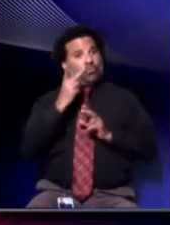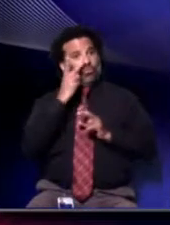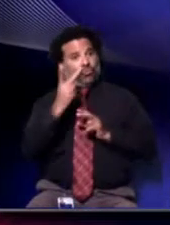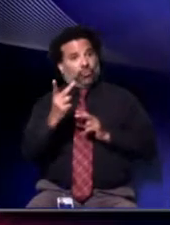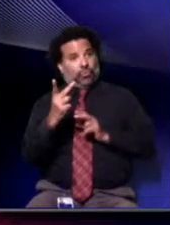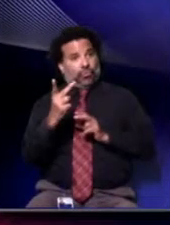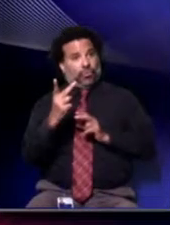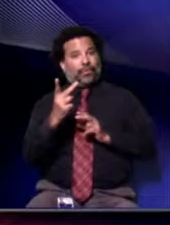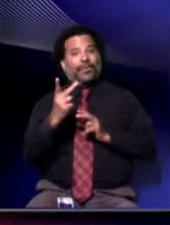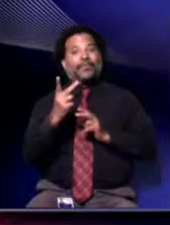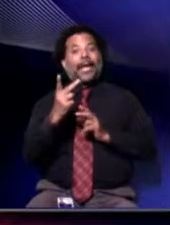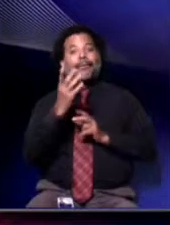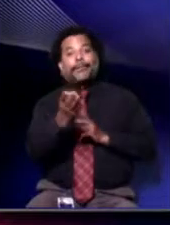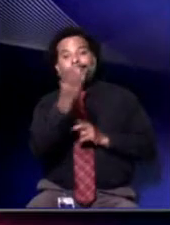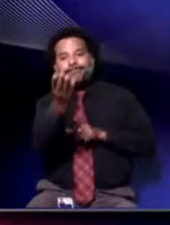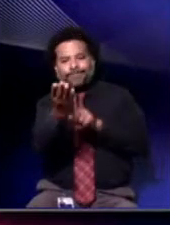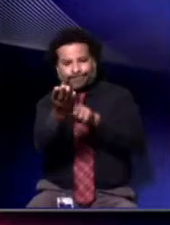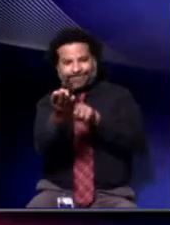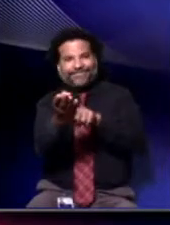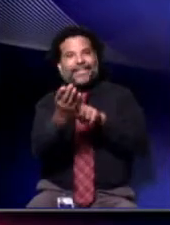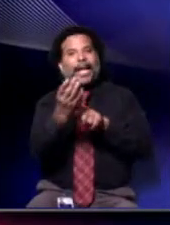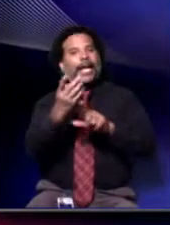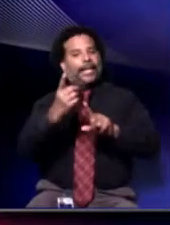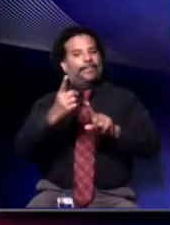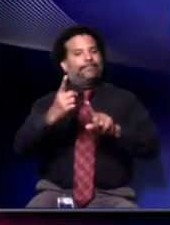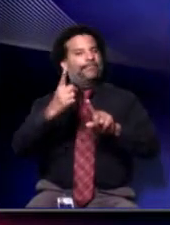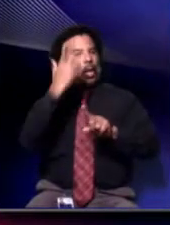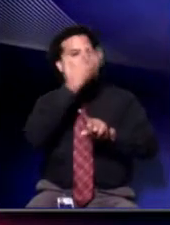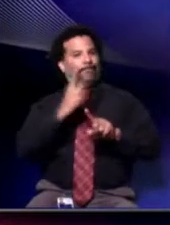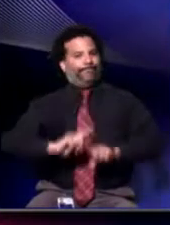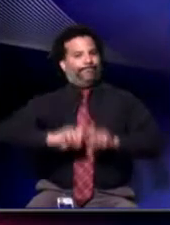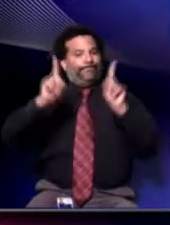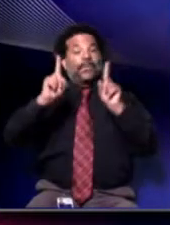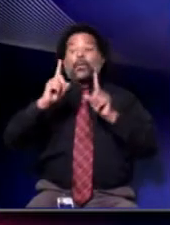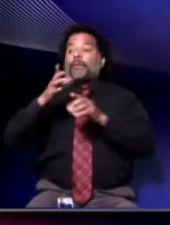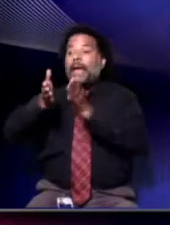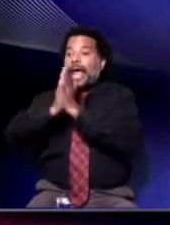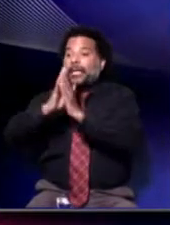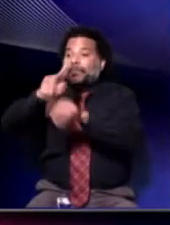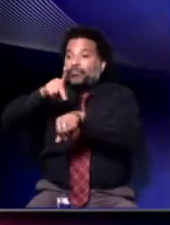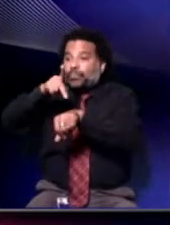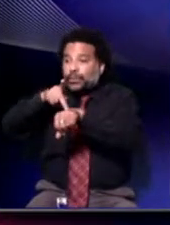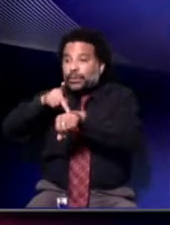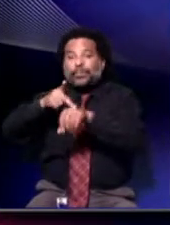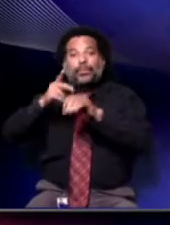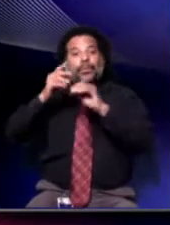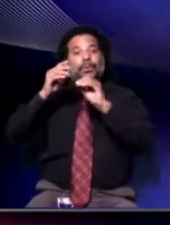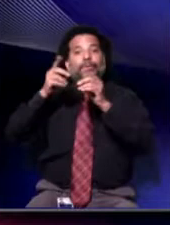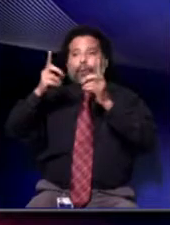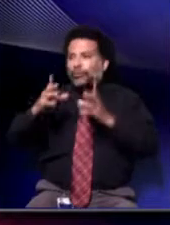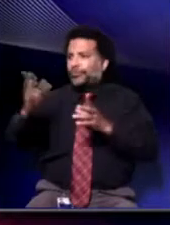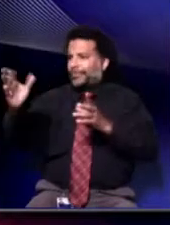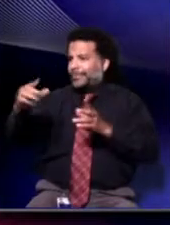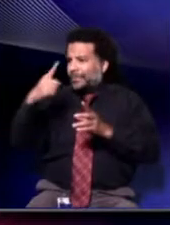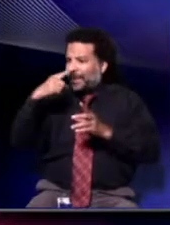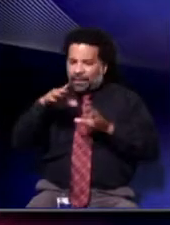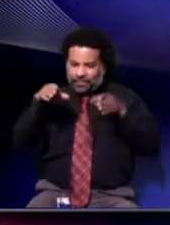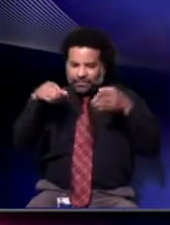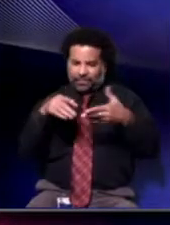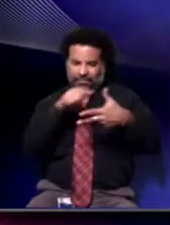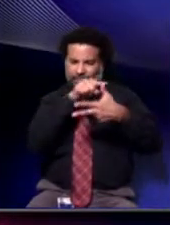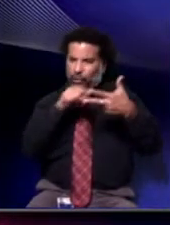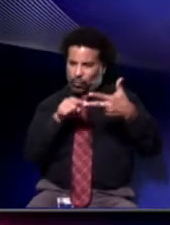a new look to its format. We've asked our principals, directors, and the professional learning staff to focus on 3